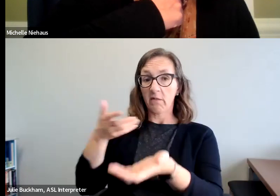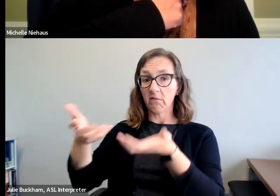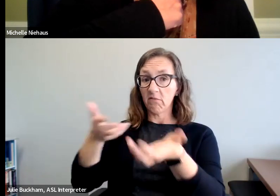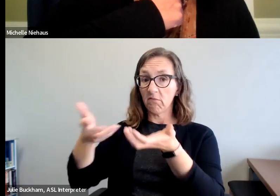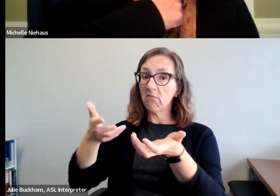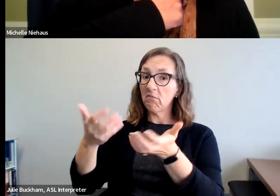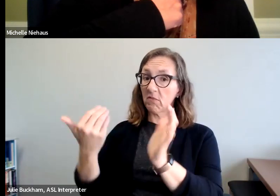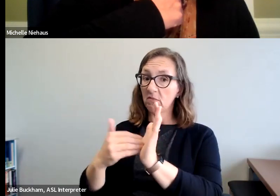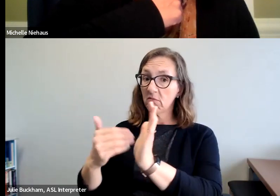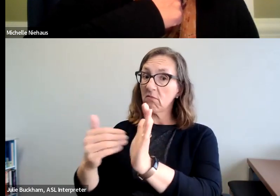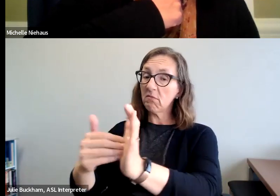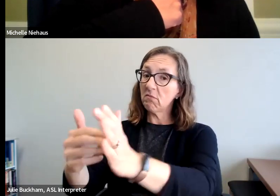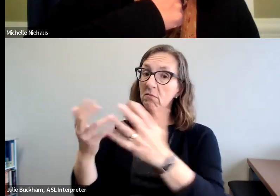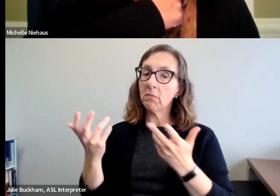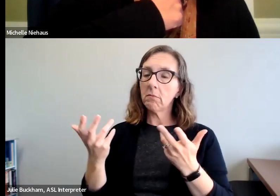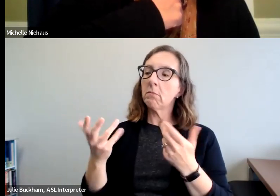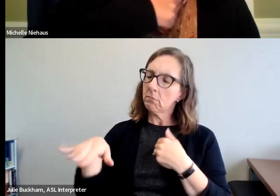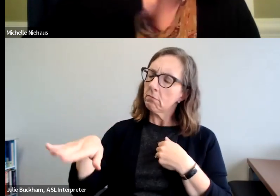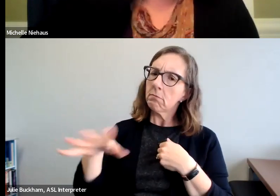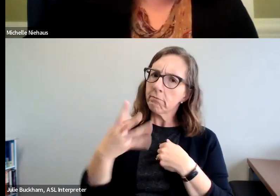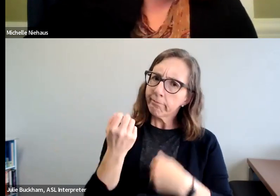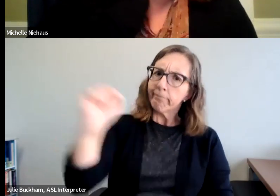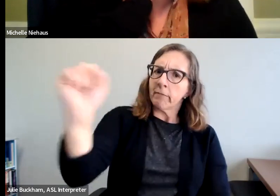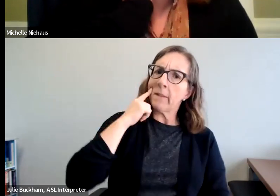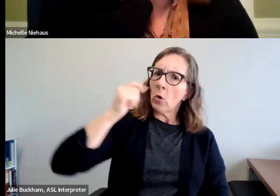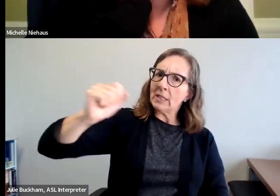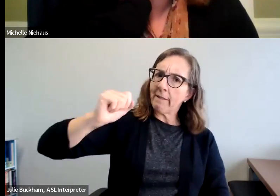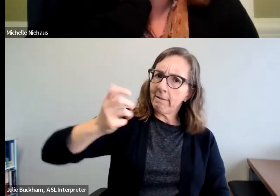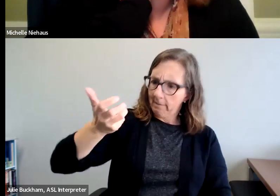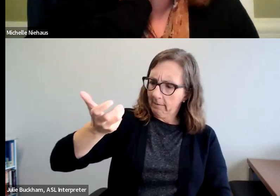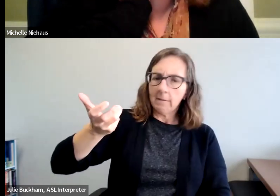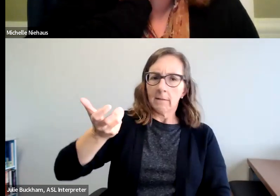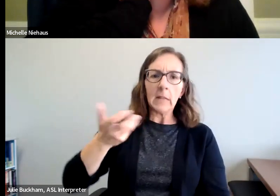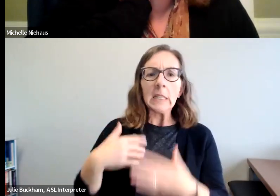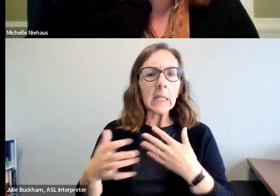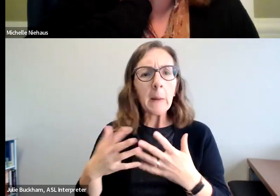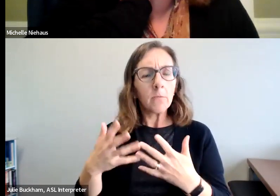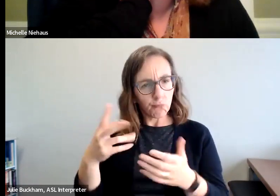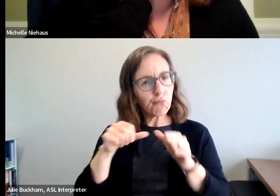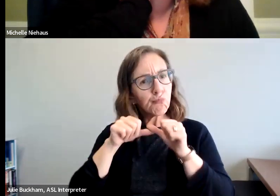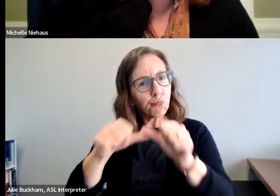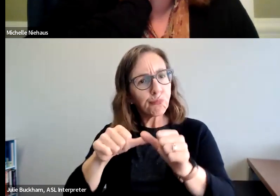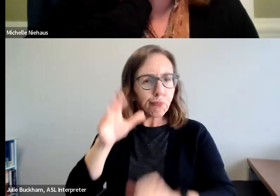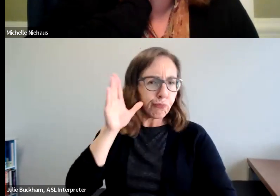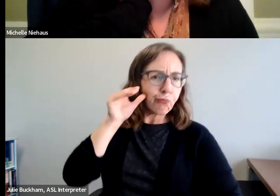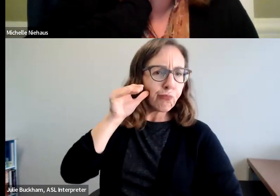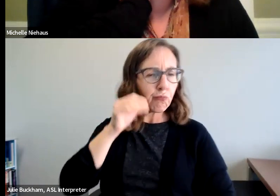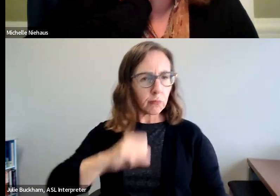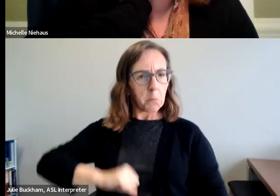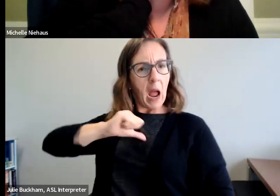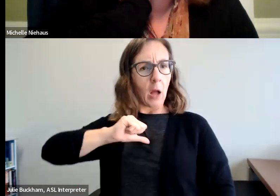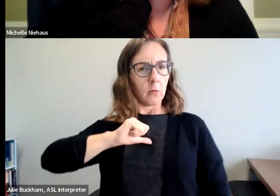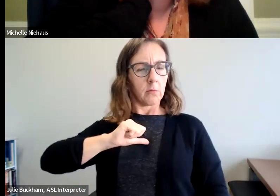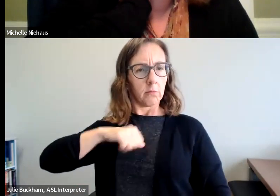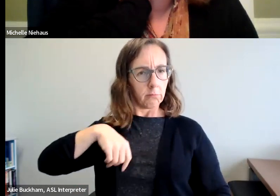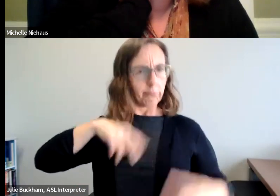quite frequently. Stand up for yourself. It doesn't matter. Stand strong, stand tall, stand proud. Look this world